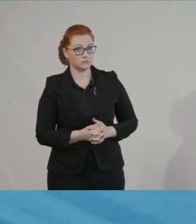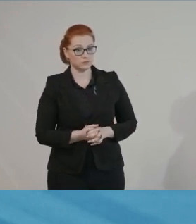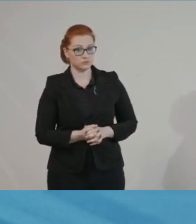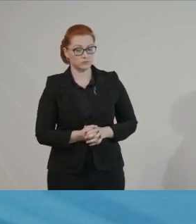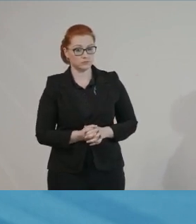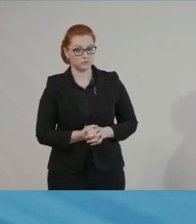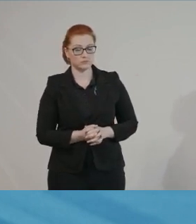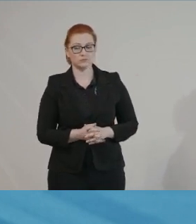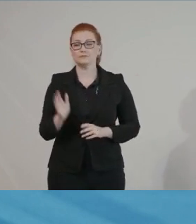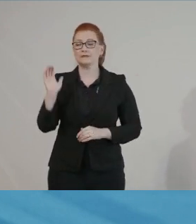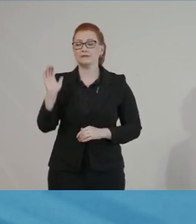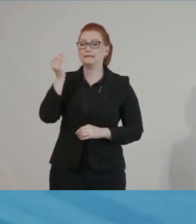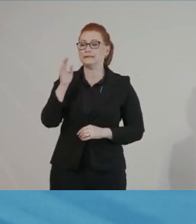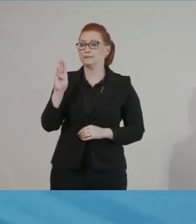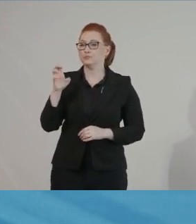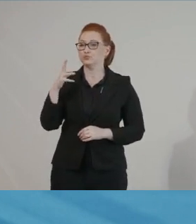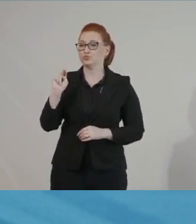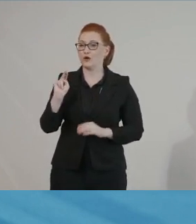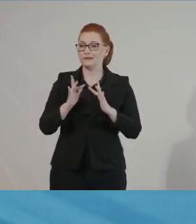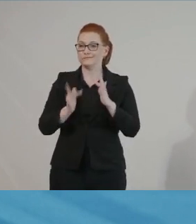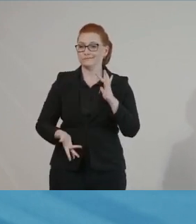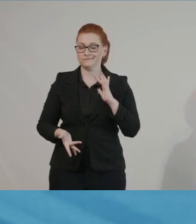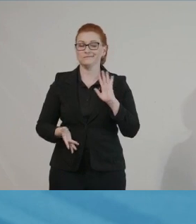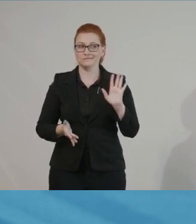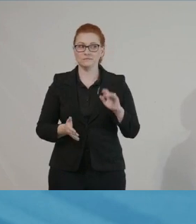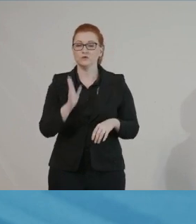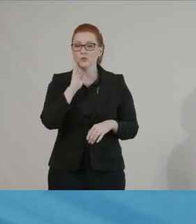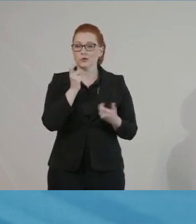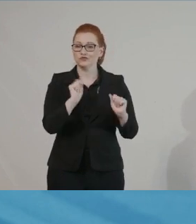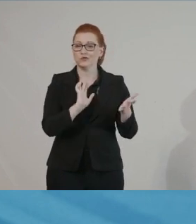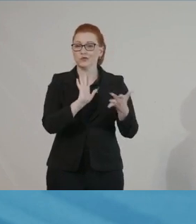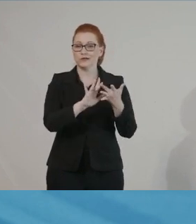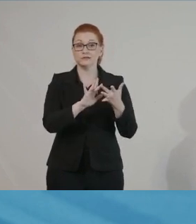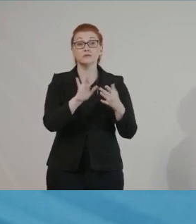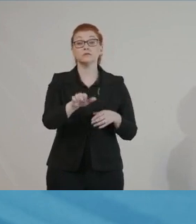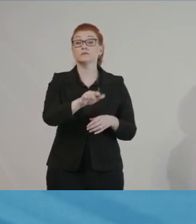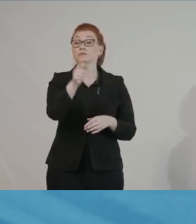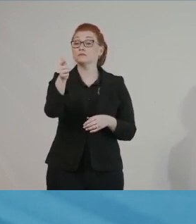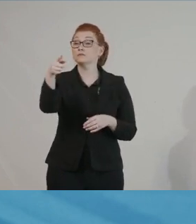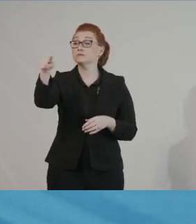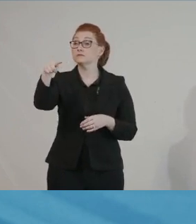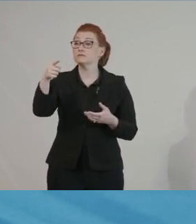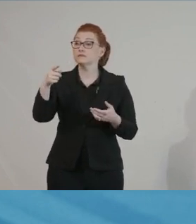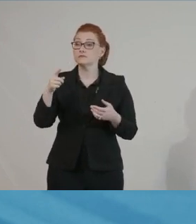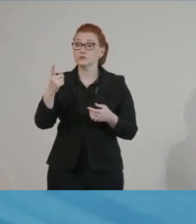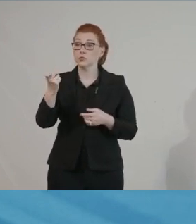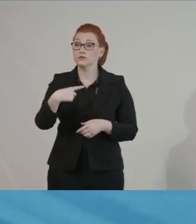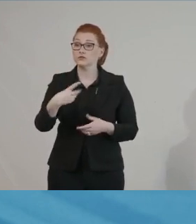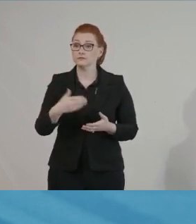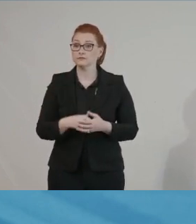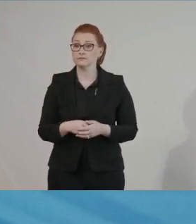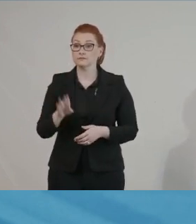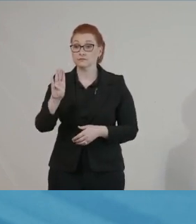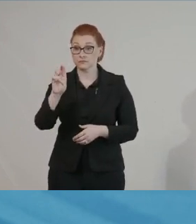Looks like we may have lost Brian, so you can try and come back there. Let's go back to the room here. Brandon? Thank